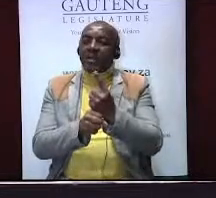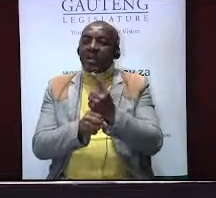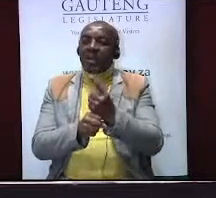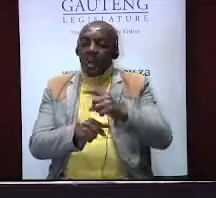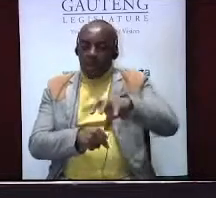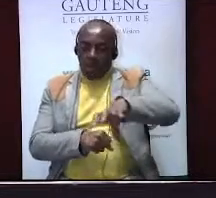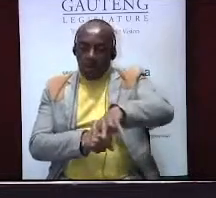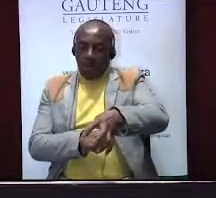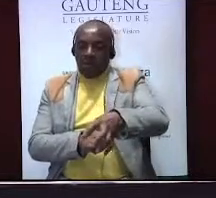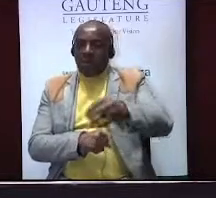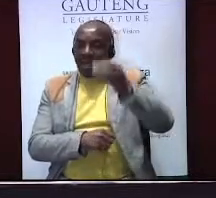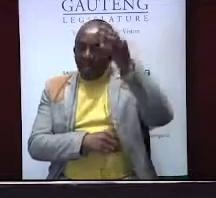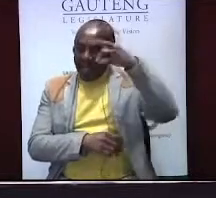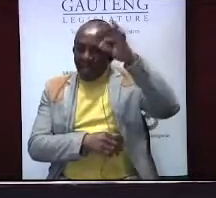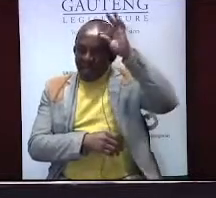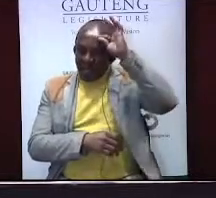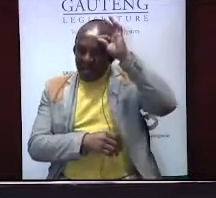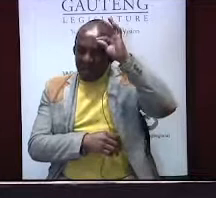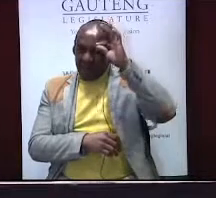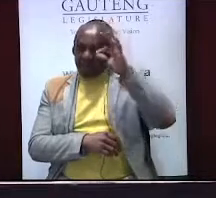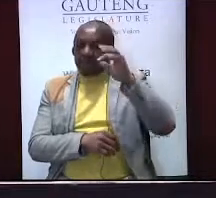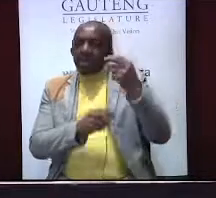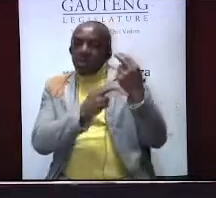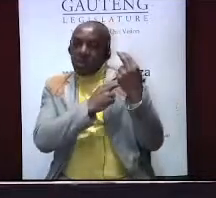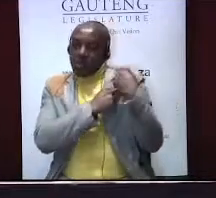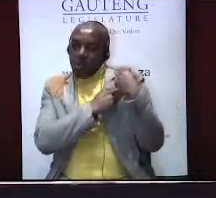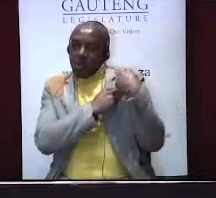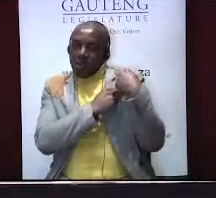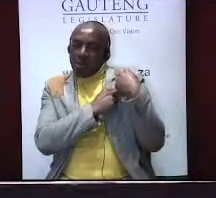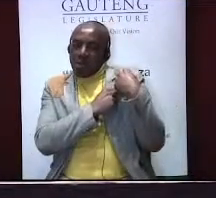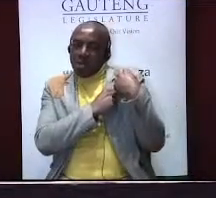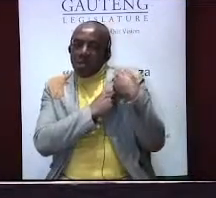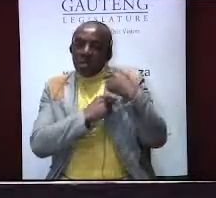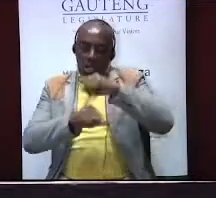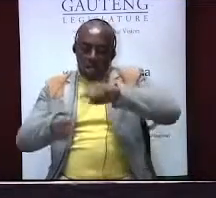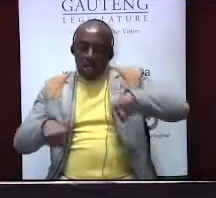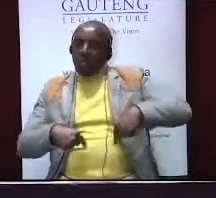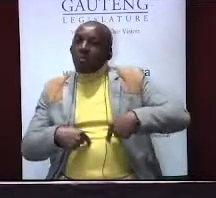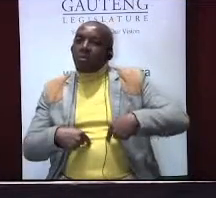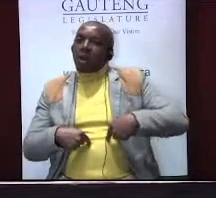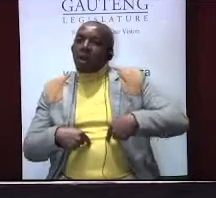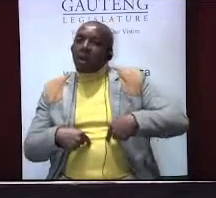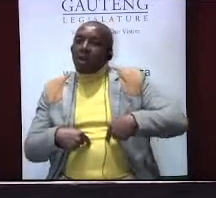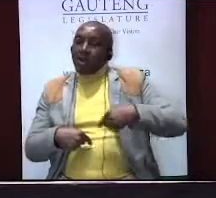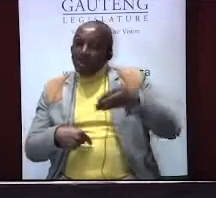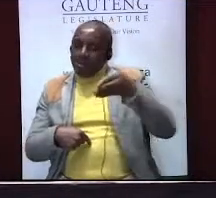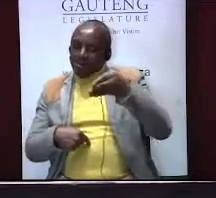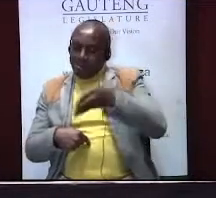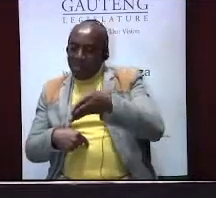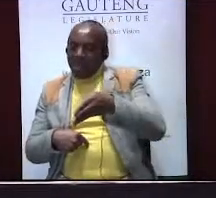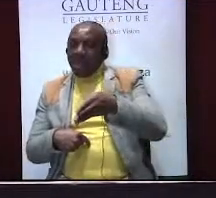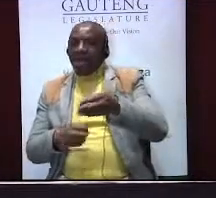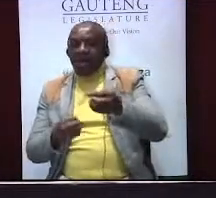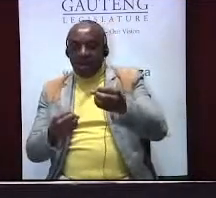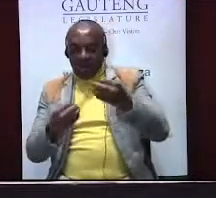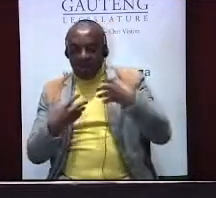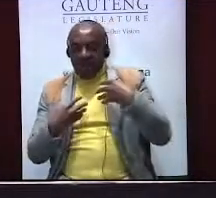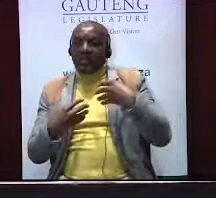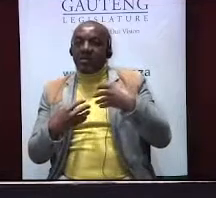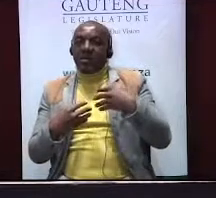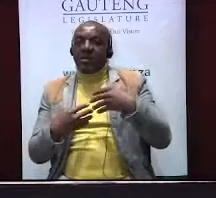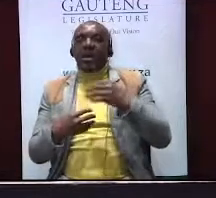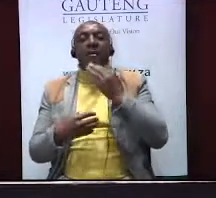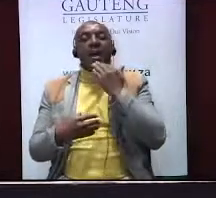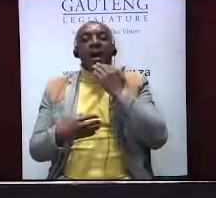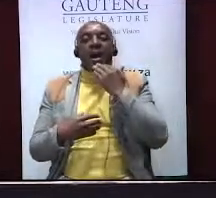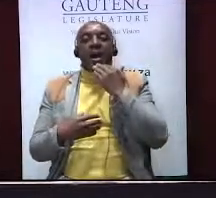provincial government, there are various roles and responsibilities that have been given to our political